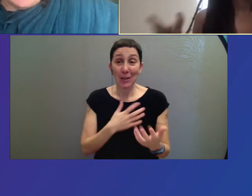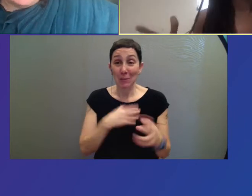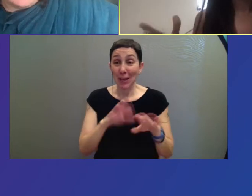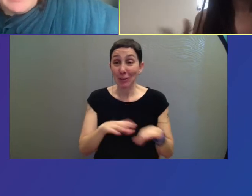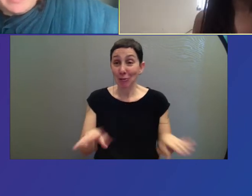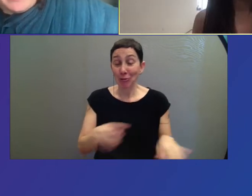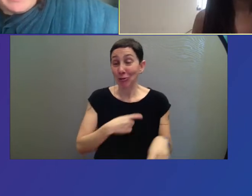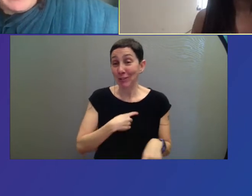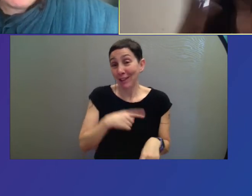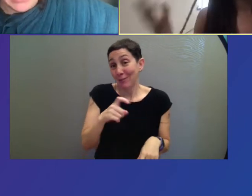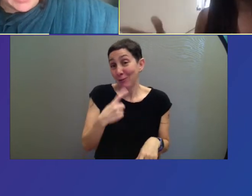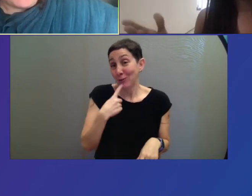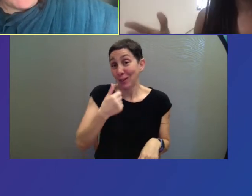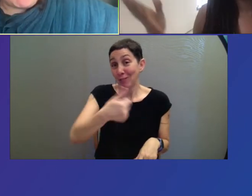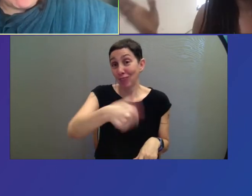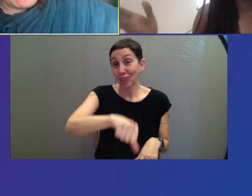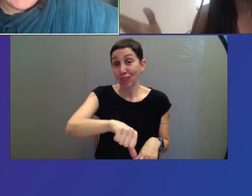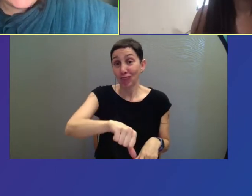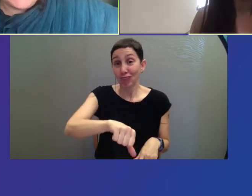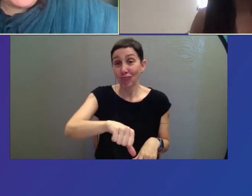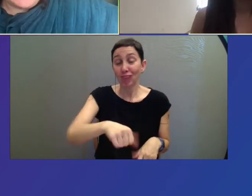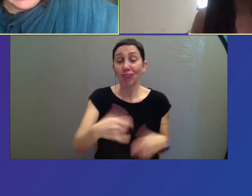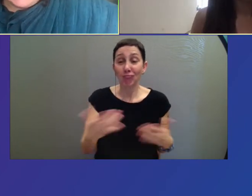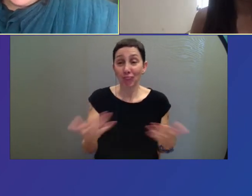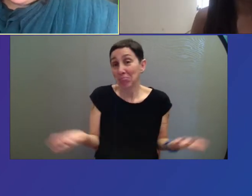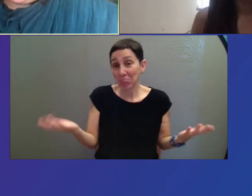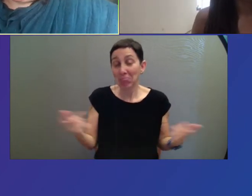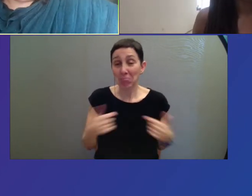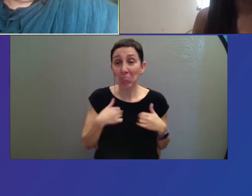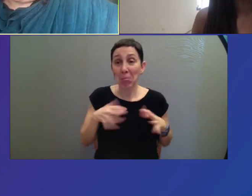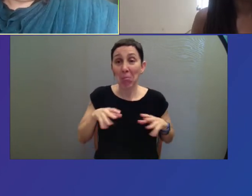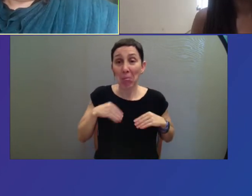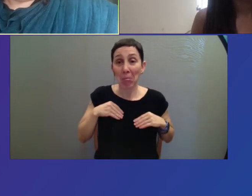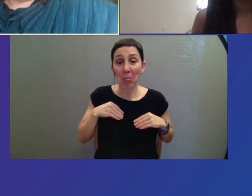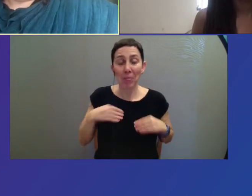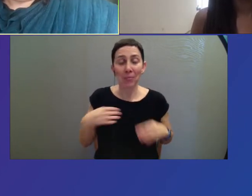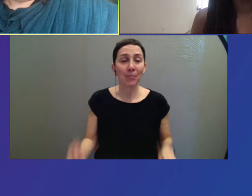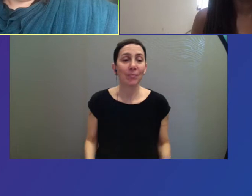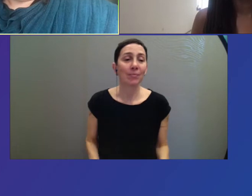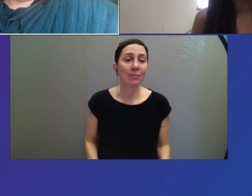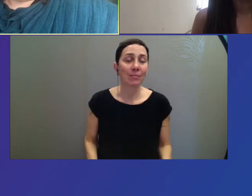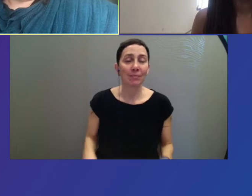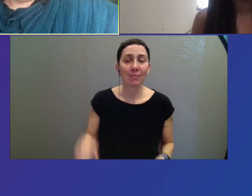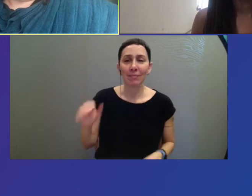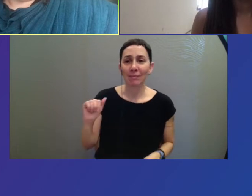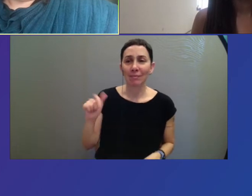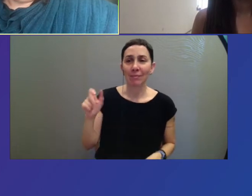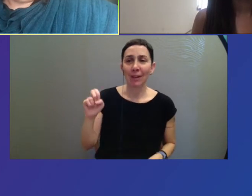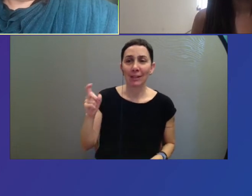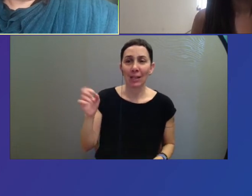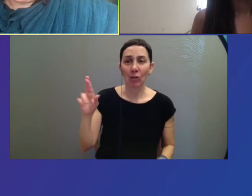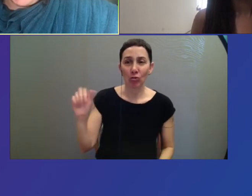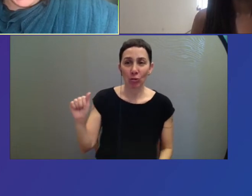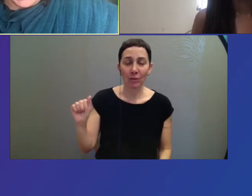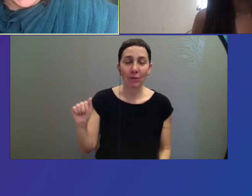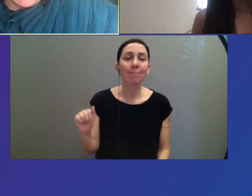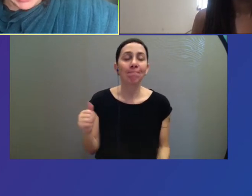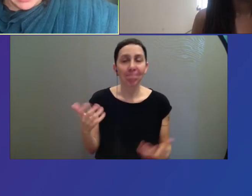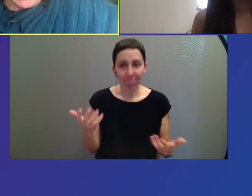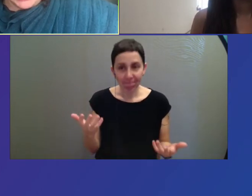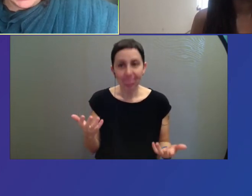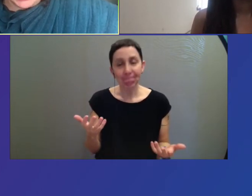quite comfortable with being, yeah. Yeah, comfortable for me. I mean,